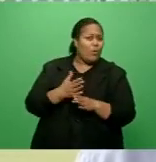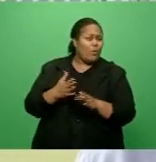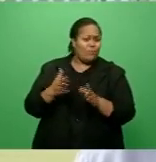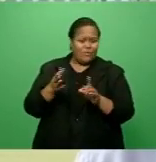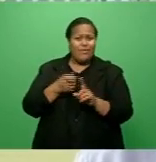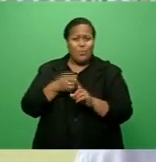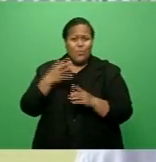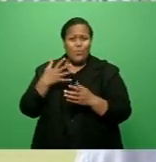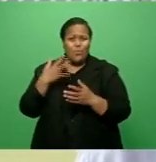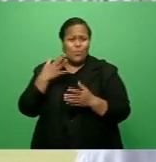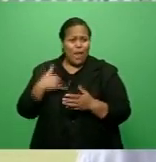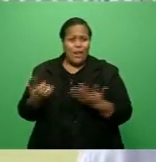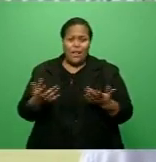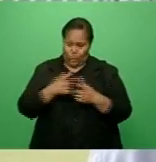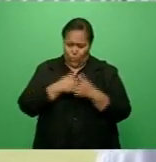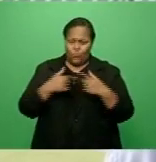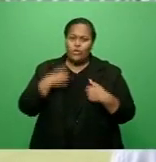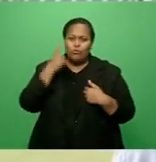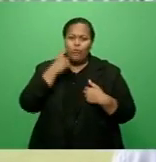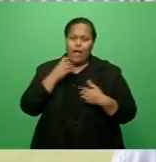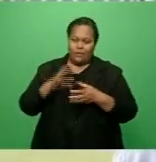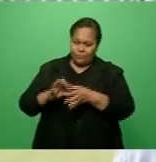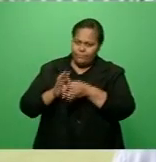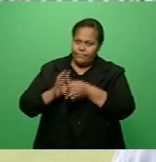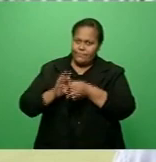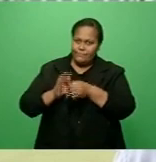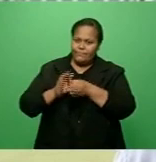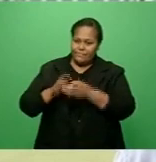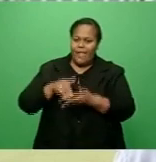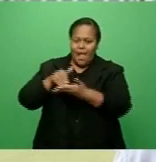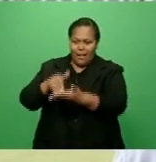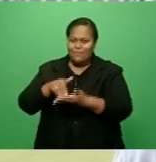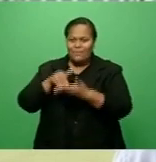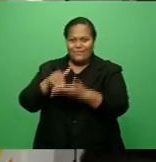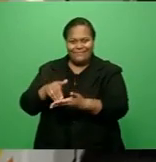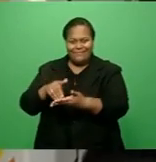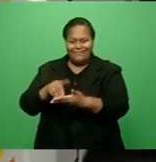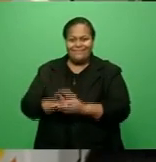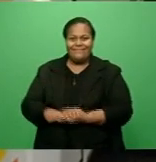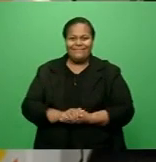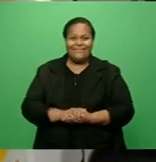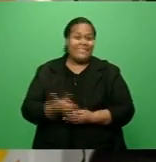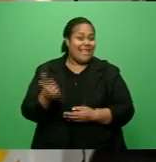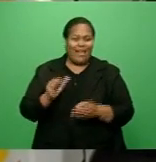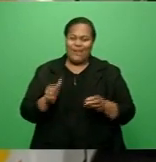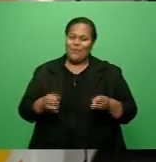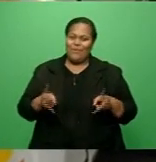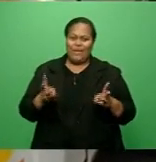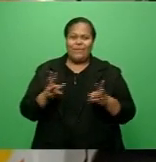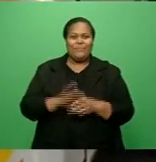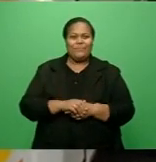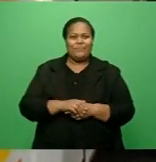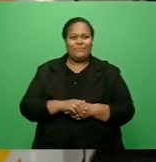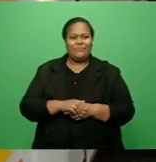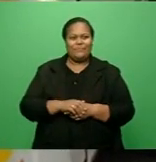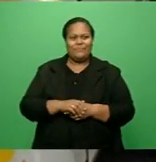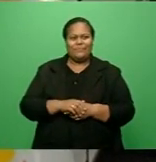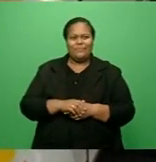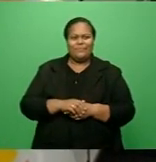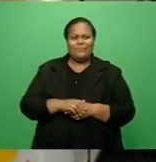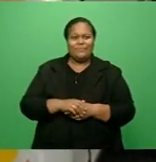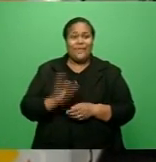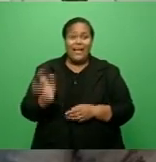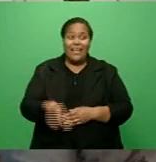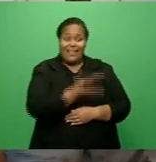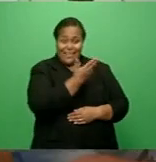this together and we try to help each other on whatever that we can. Psychotherapist and trainer Seimoni Tuni